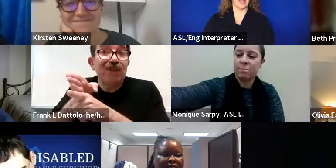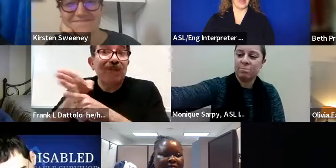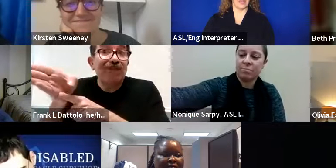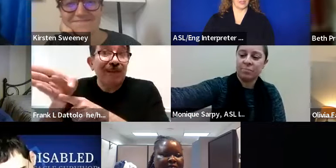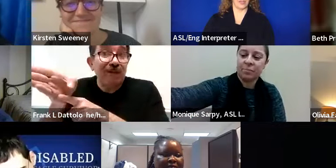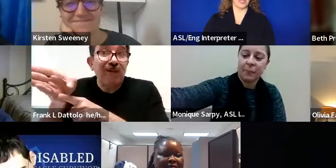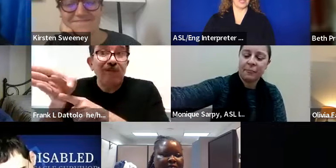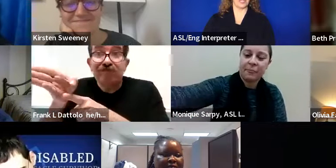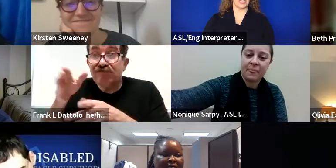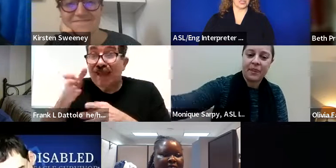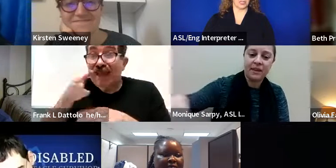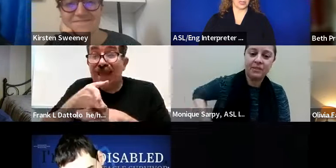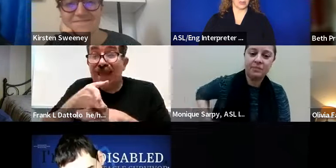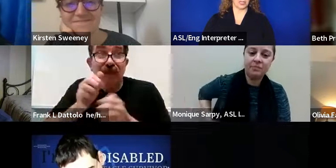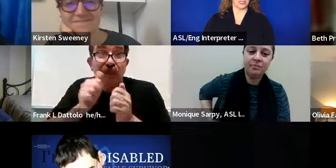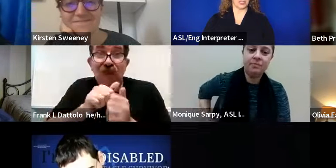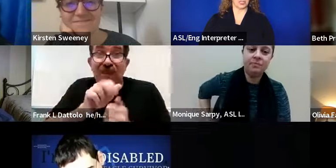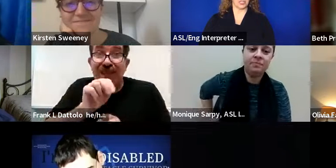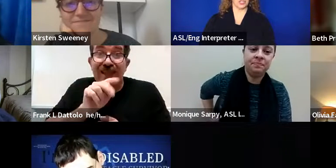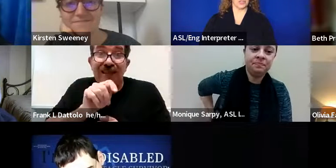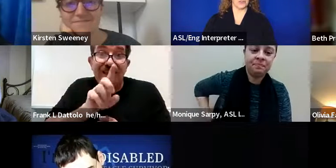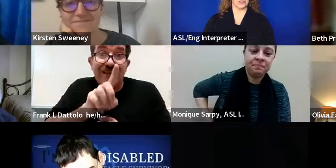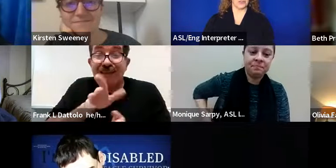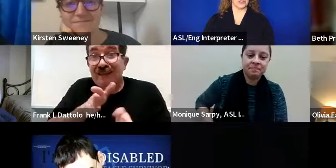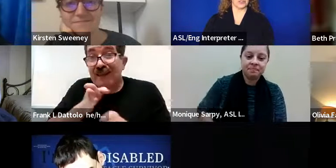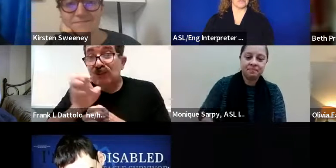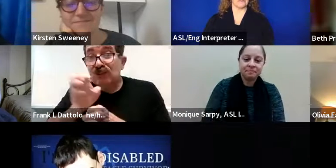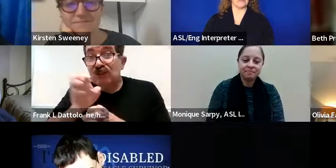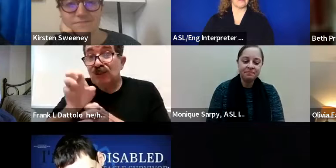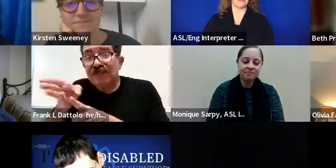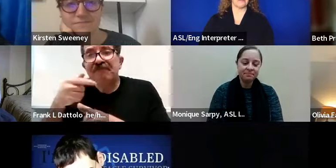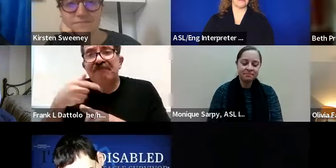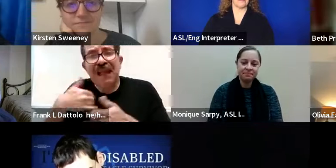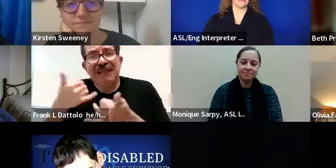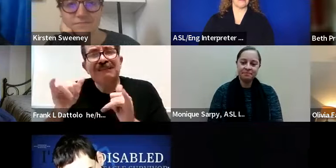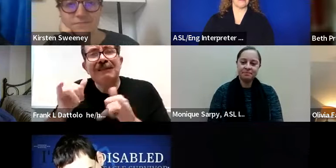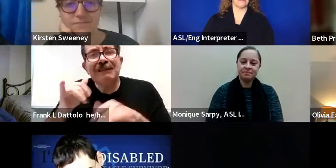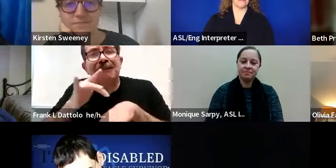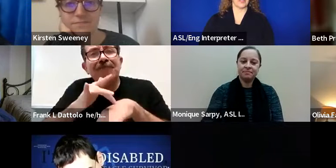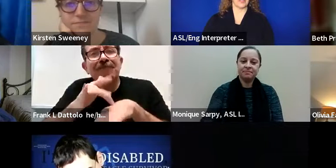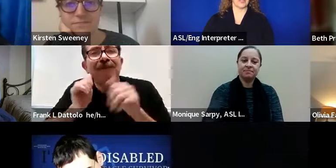And then I went into education. I went into the education field.